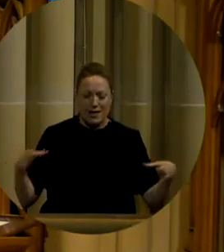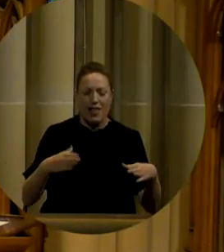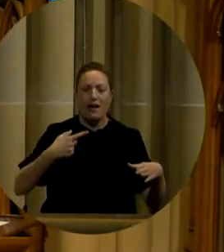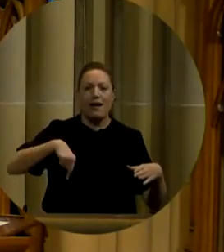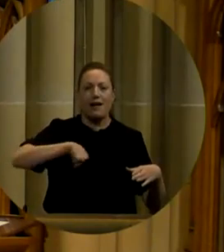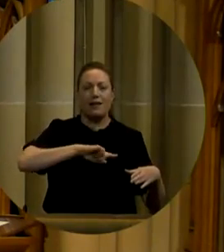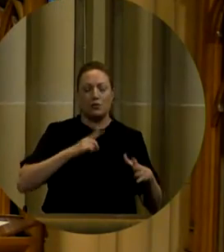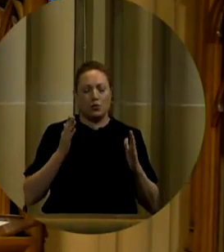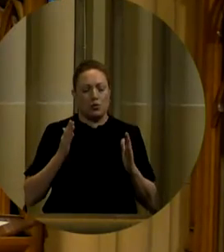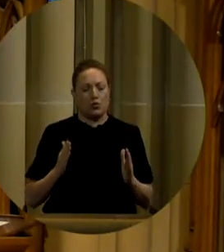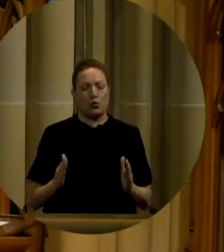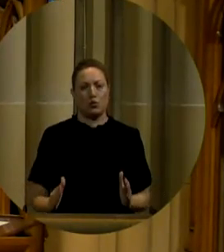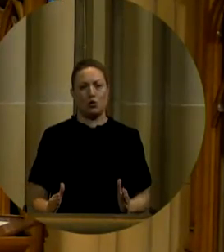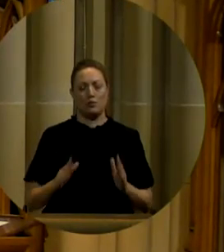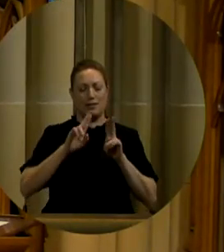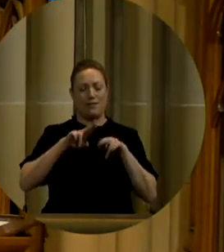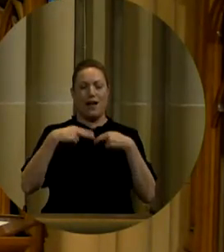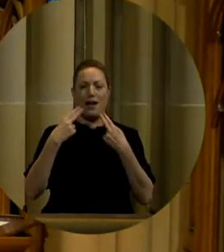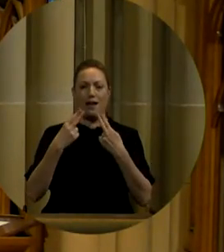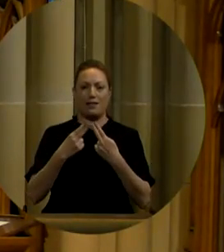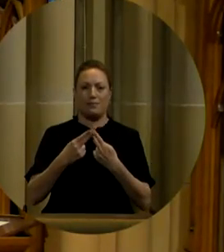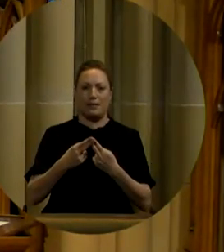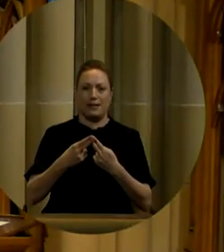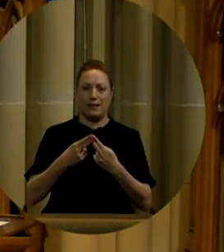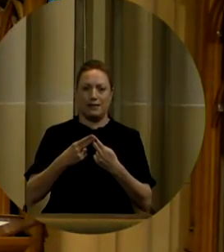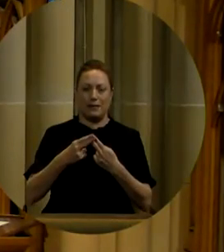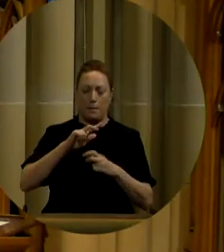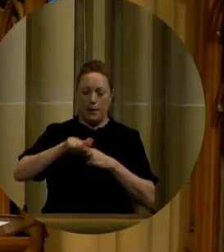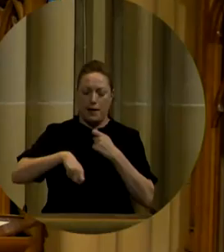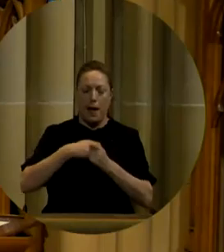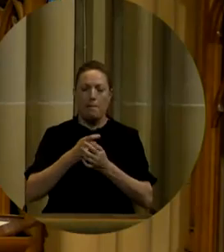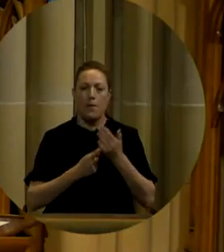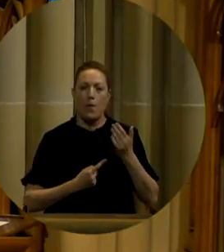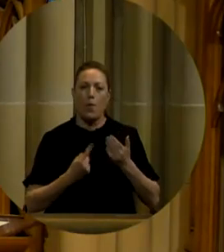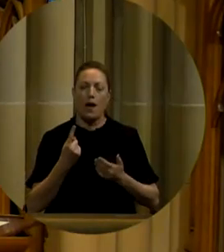human race into one,